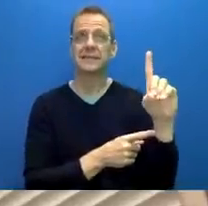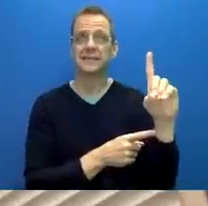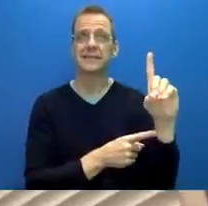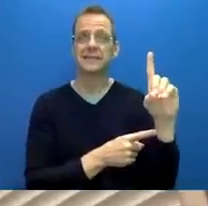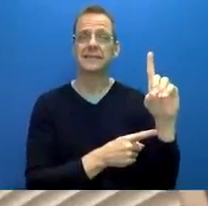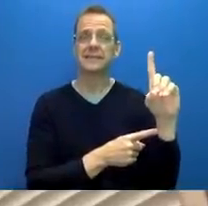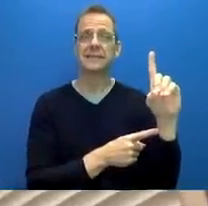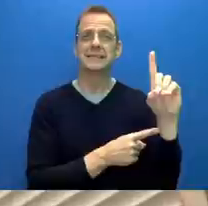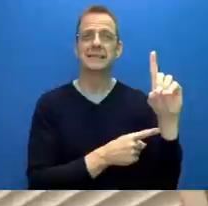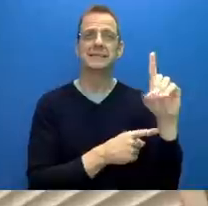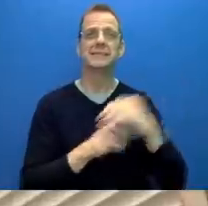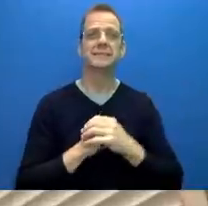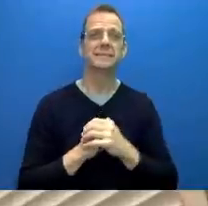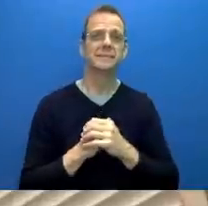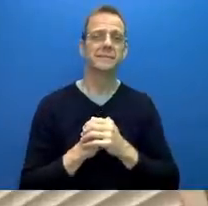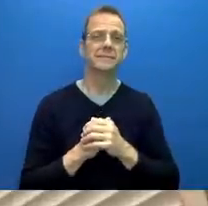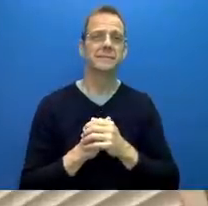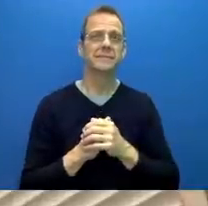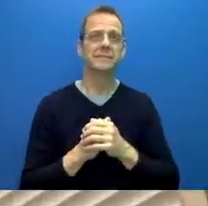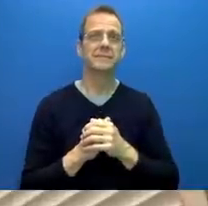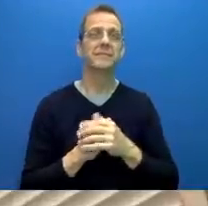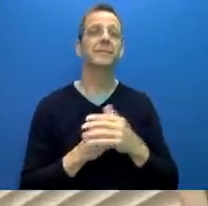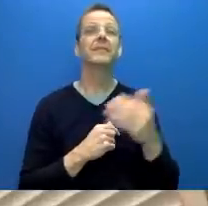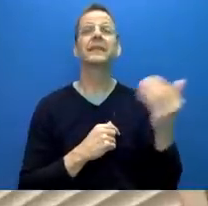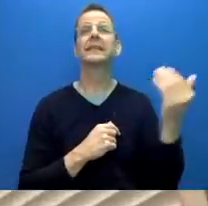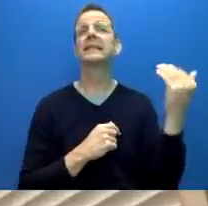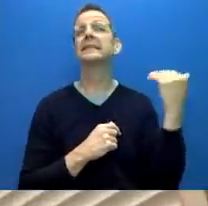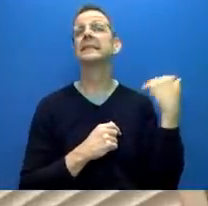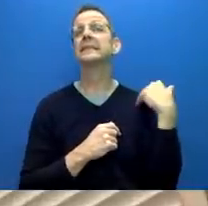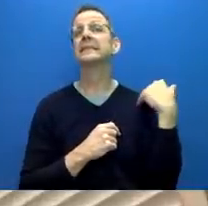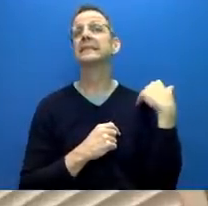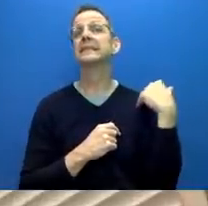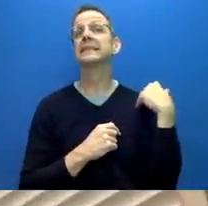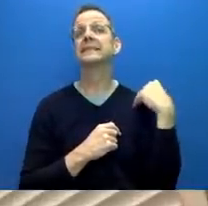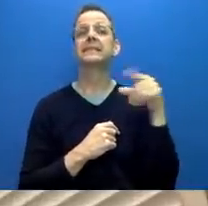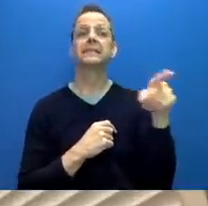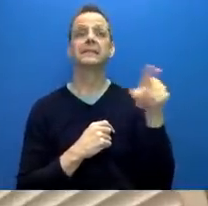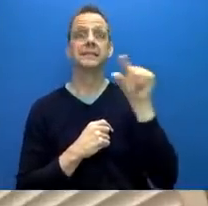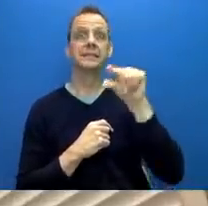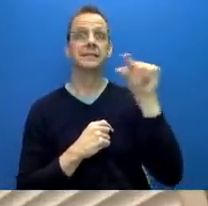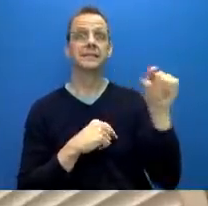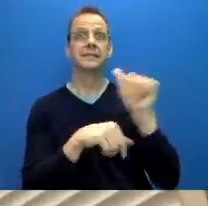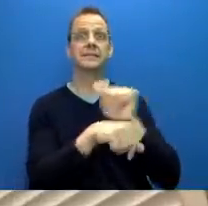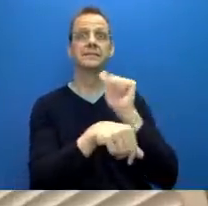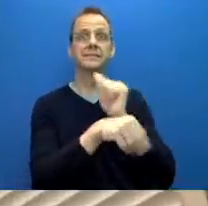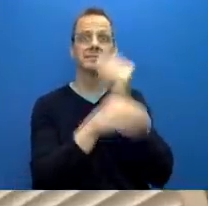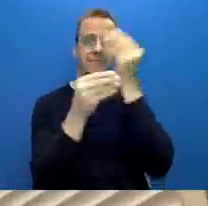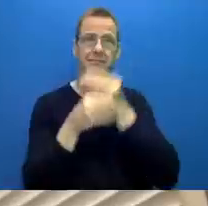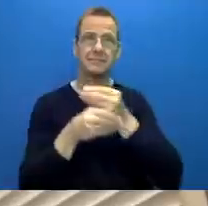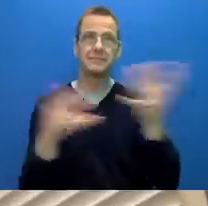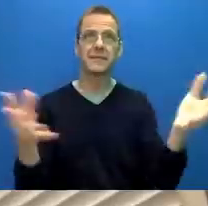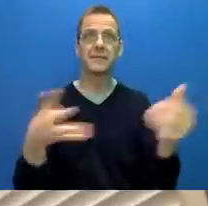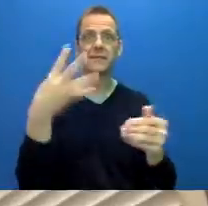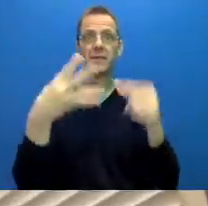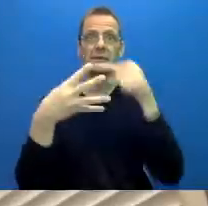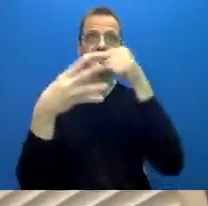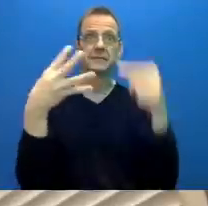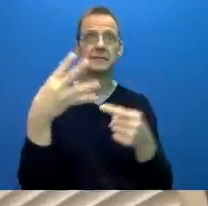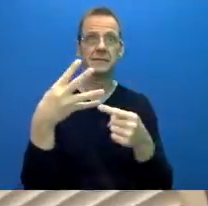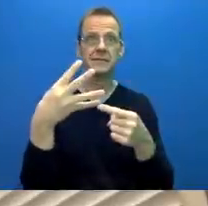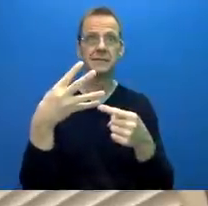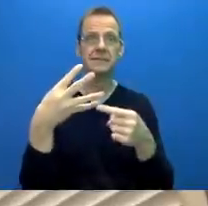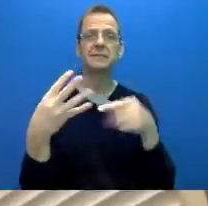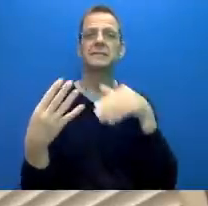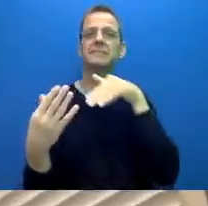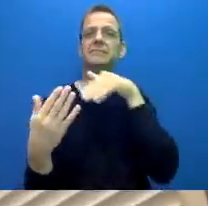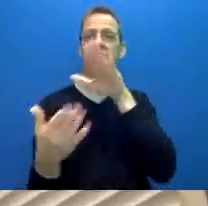I turn to the measures that were announced by the Kenny government today. And so there were four main